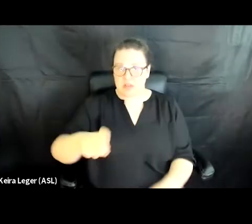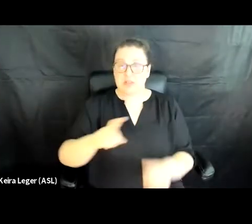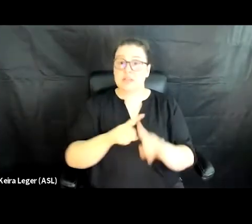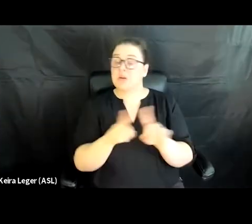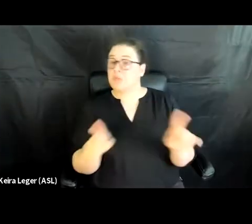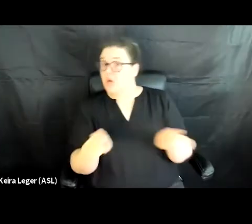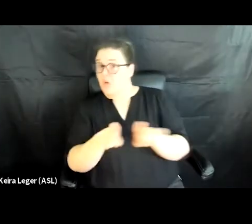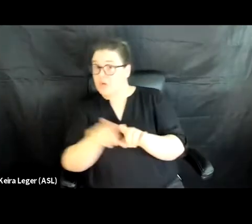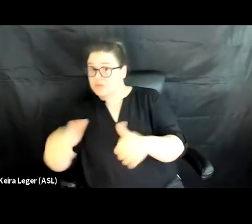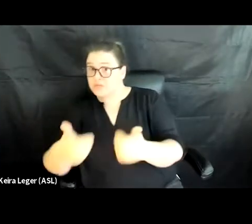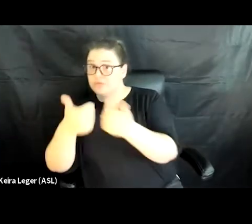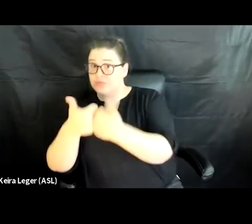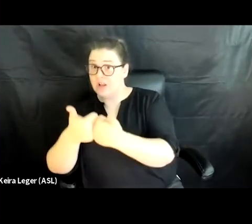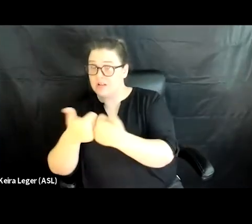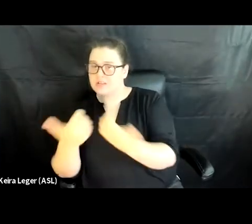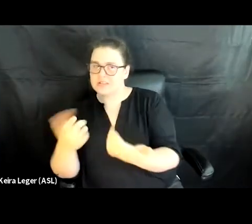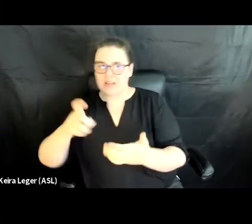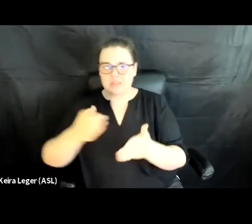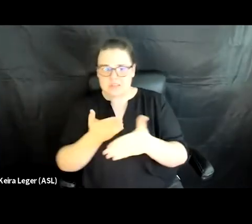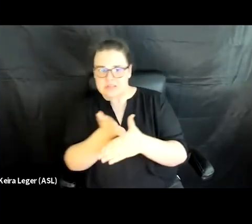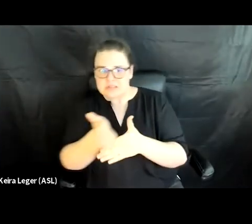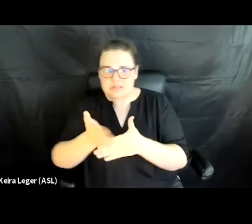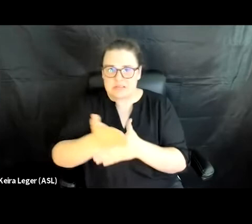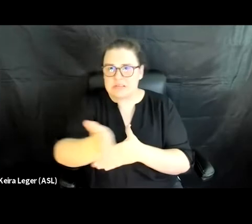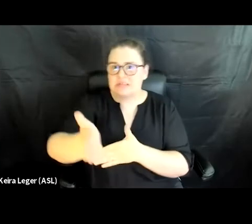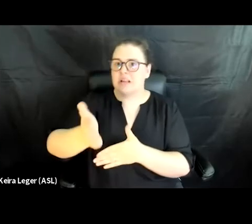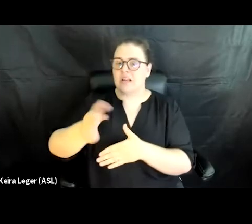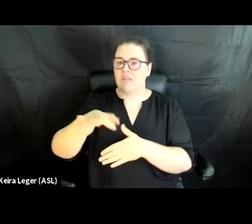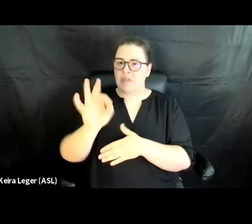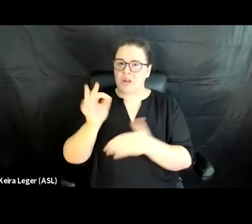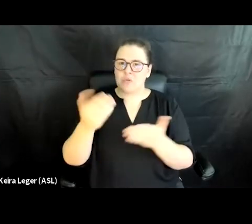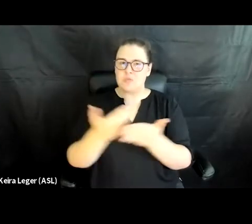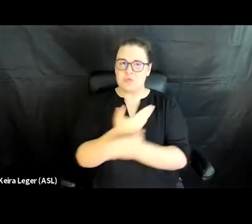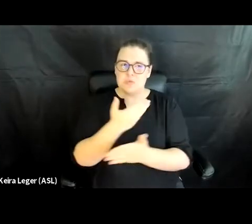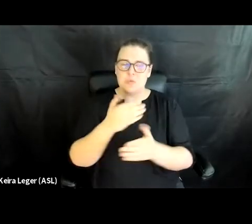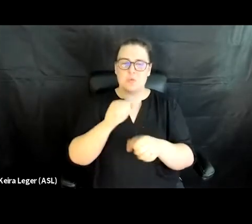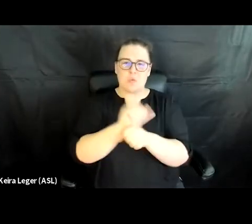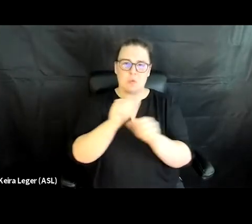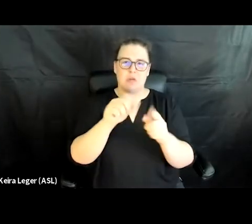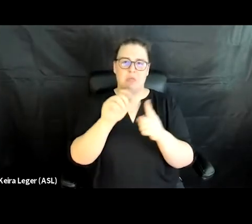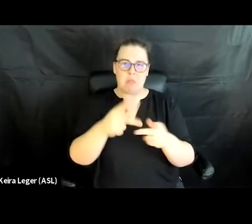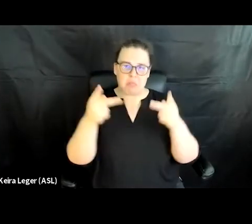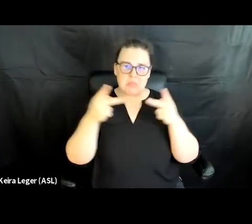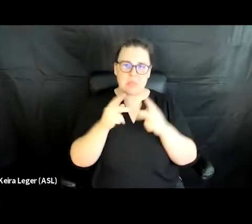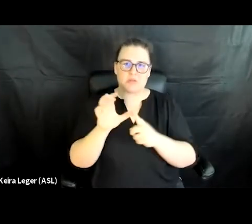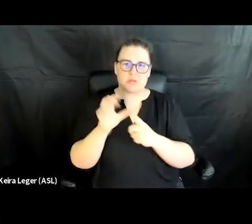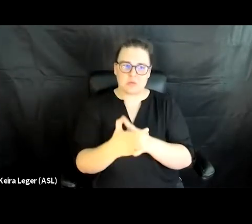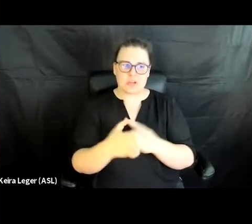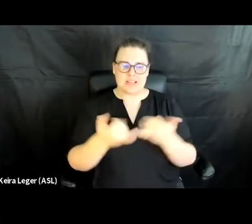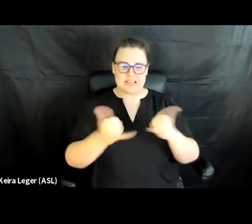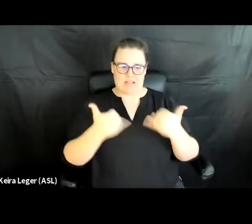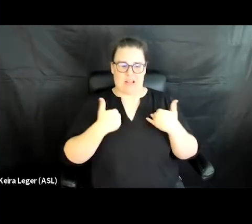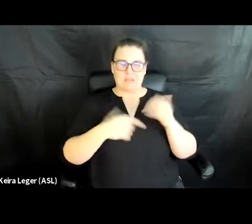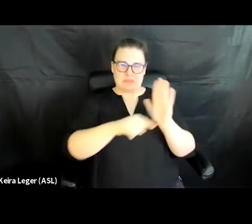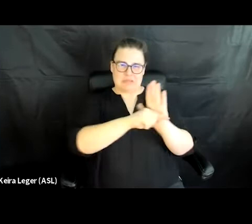the challenges that creates, because we have to navigate a workplace culture and the cultural stigma that we recognize still exists, that